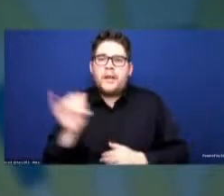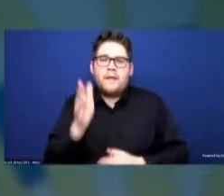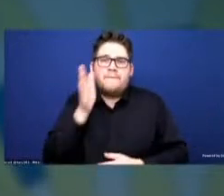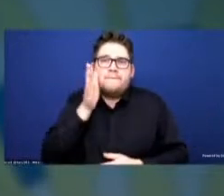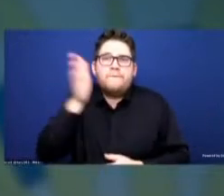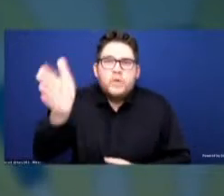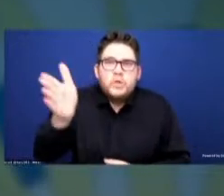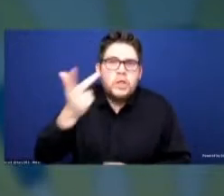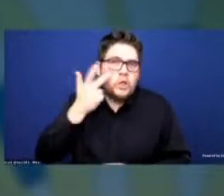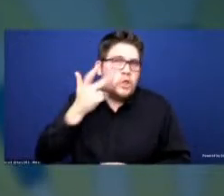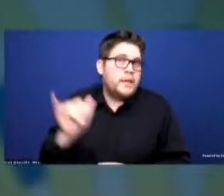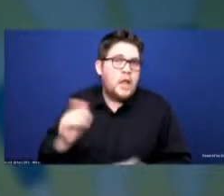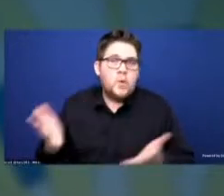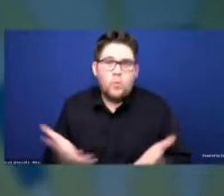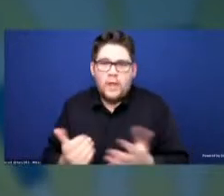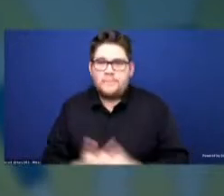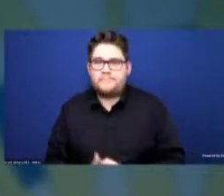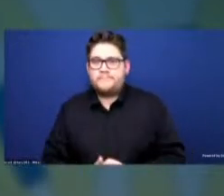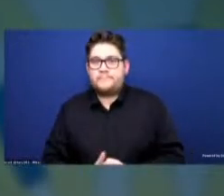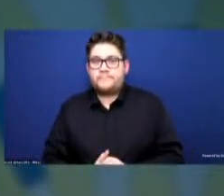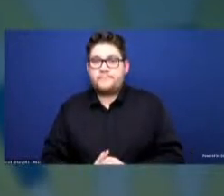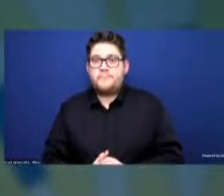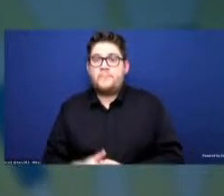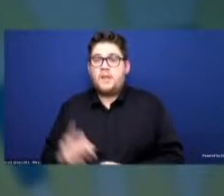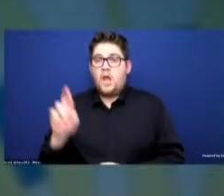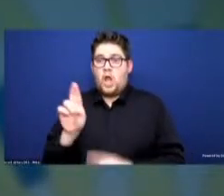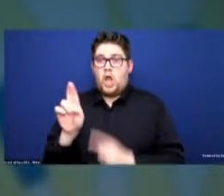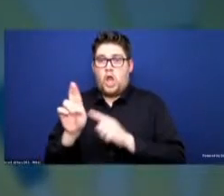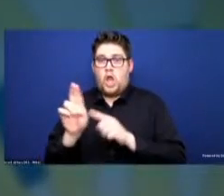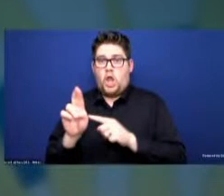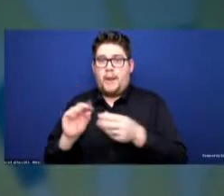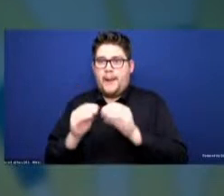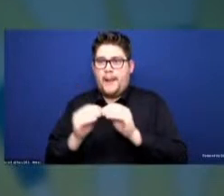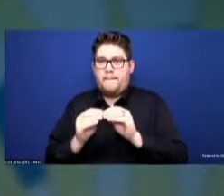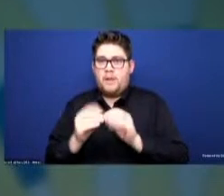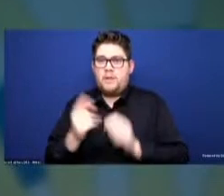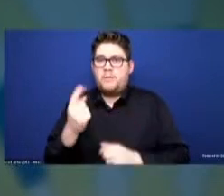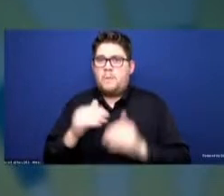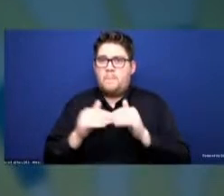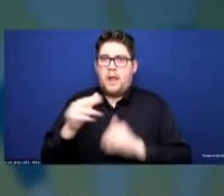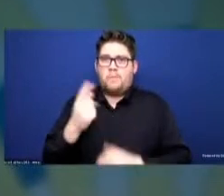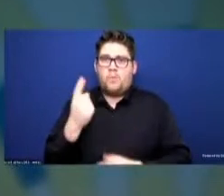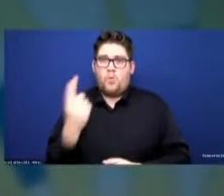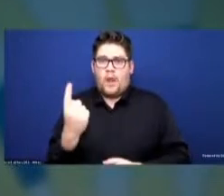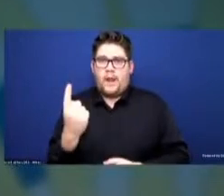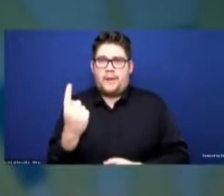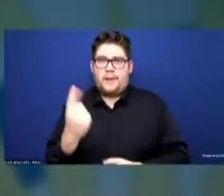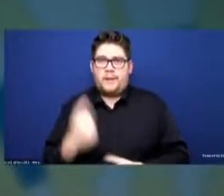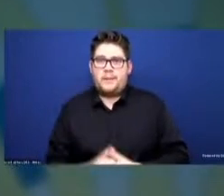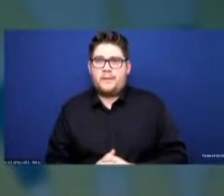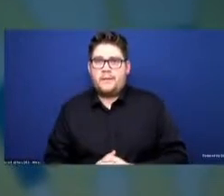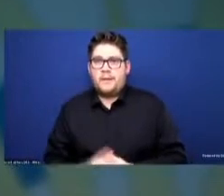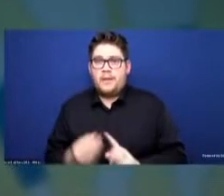for some time, and that, of course, we see in the reflection of the transmission events that we've been seeing around the